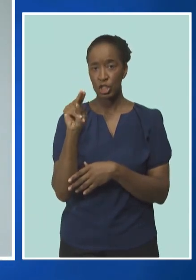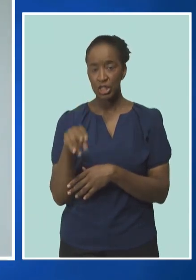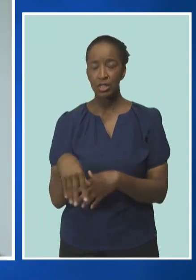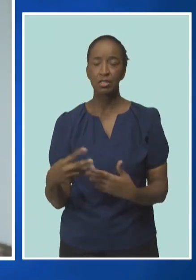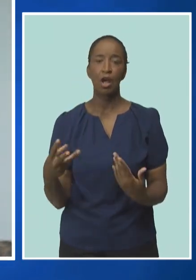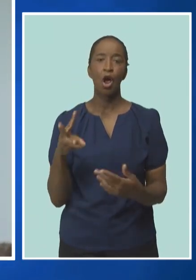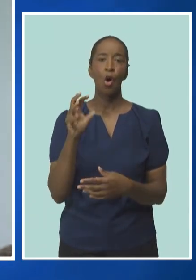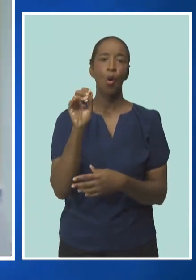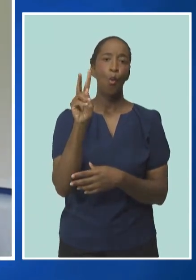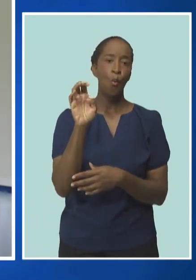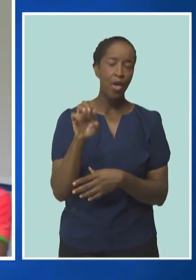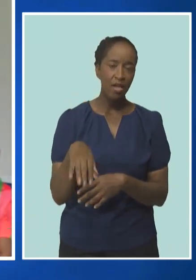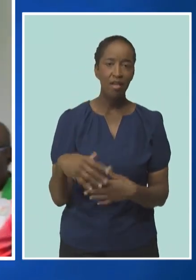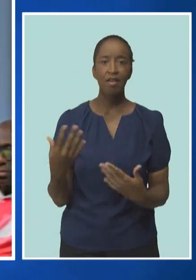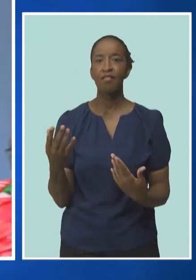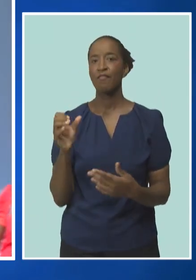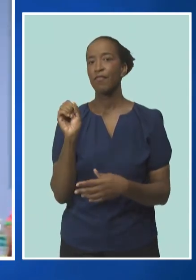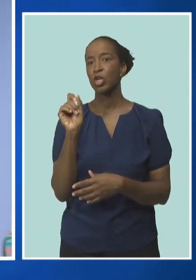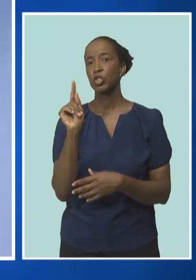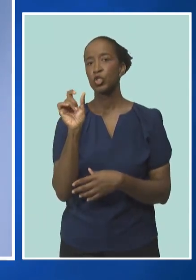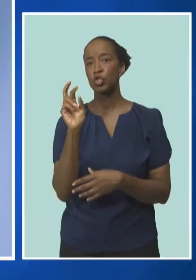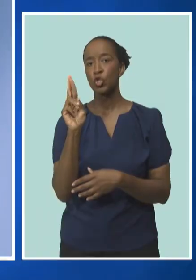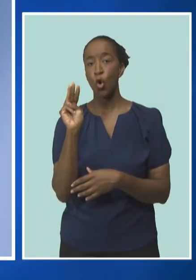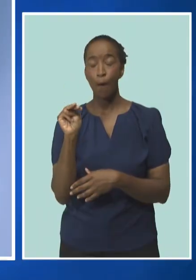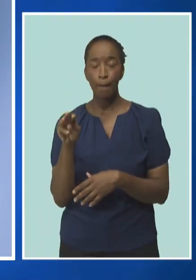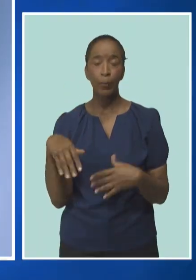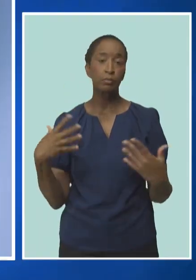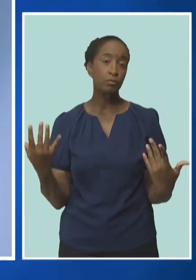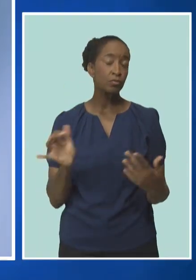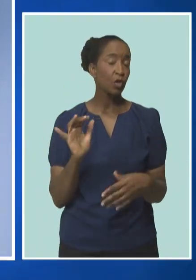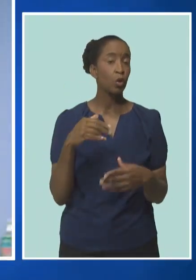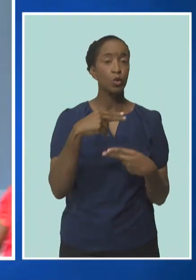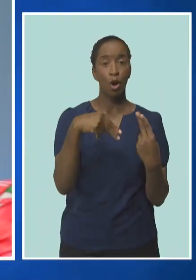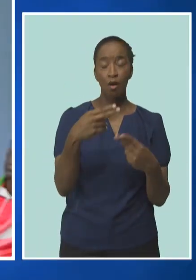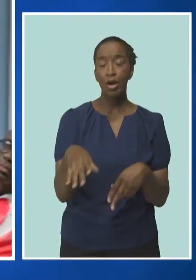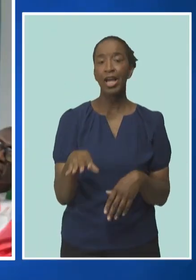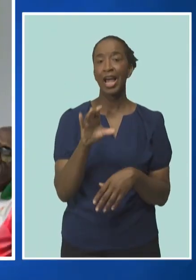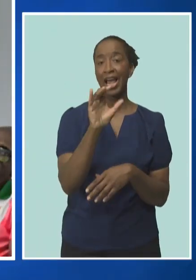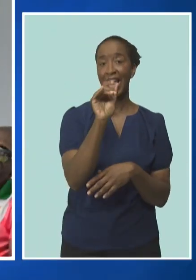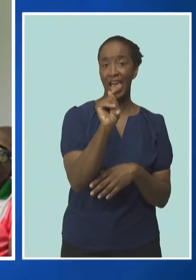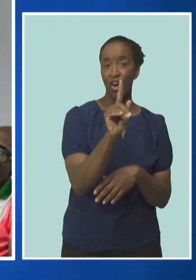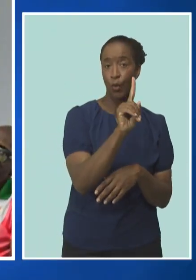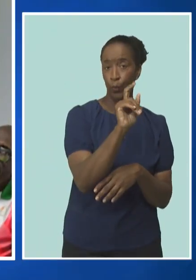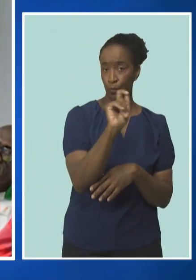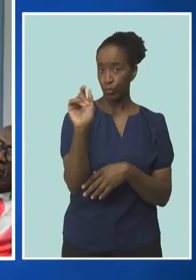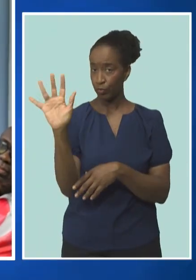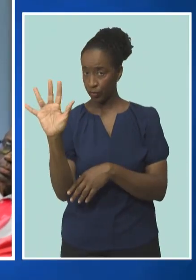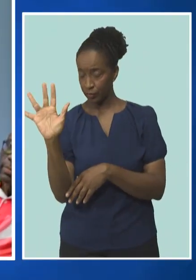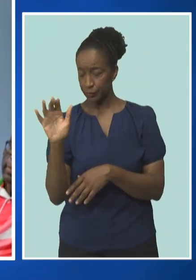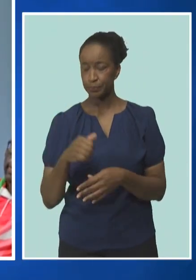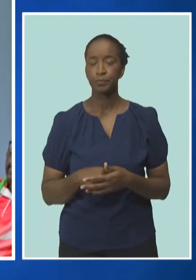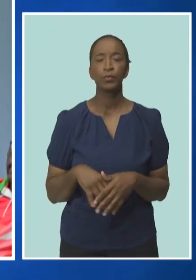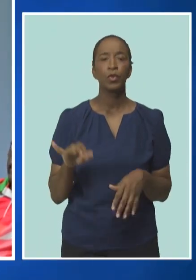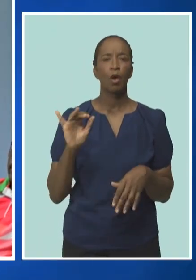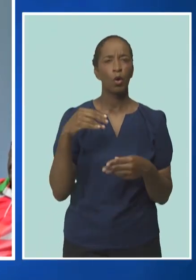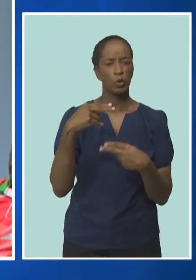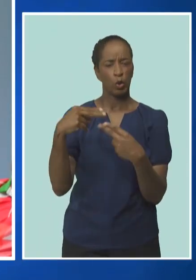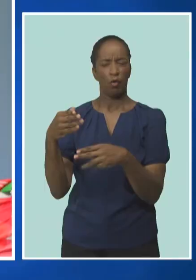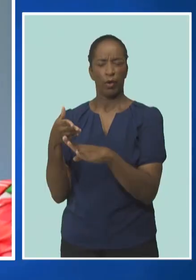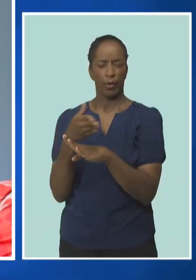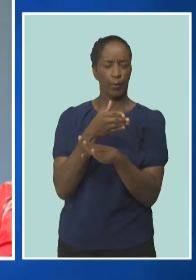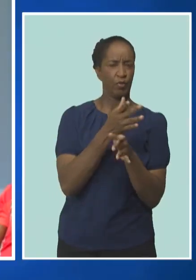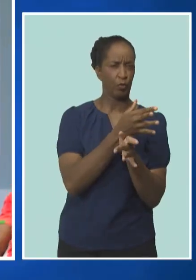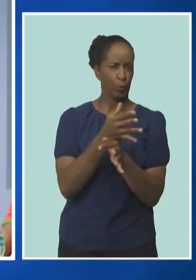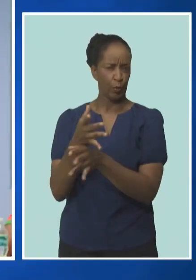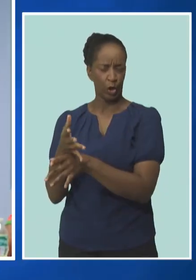be a category 1 to 5 hurricane. I want to remind you that as it relates to hurricane preparedness, don't just only